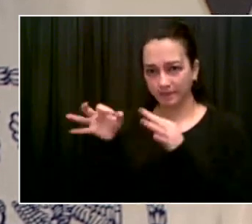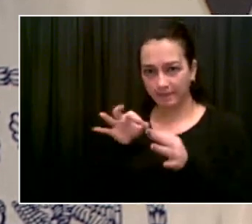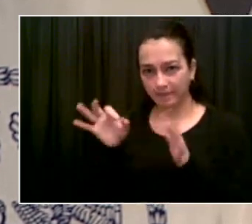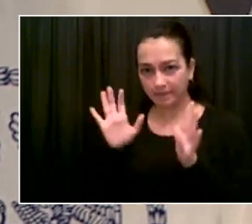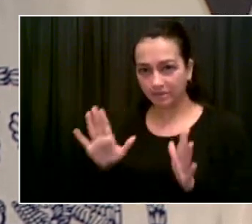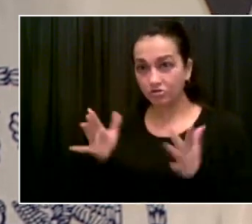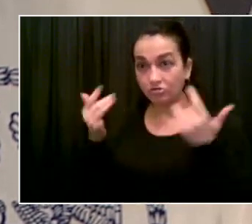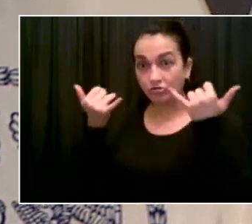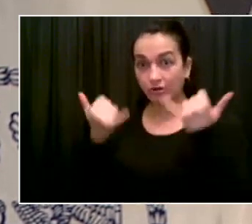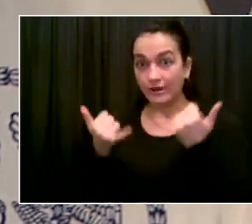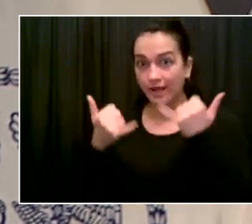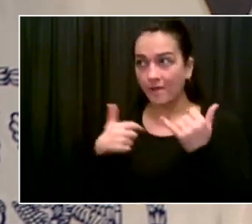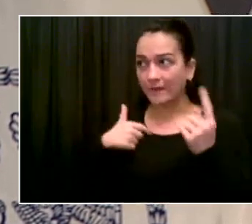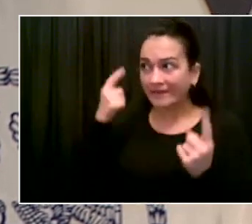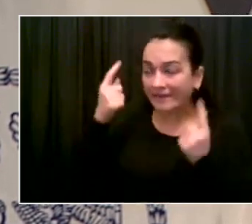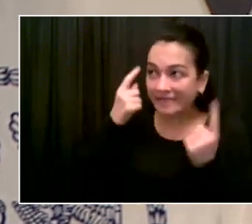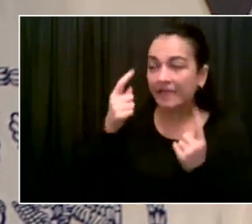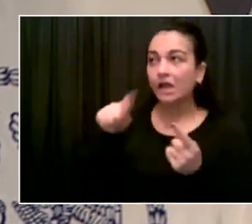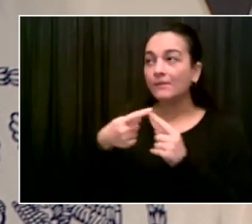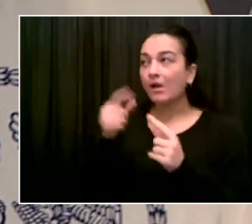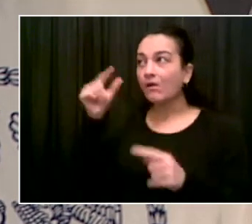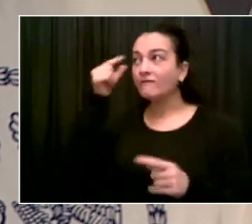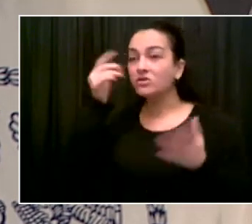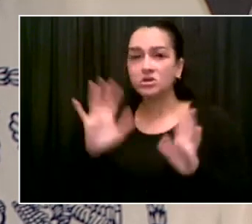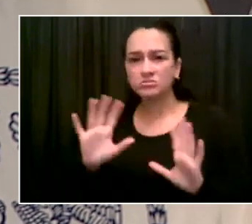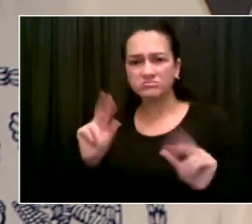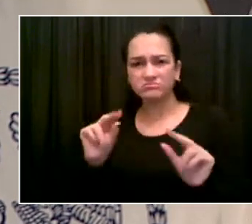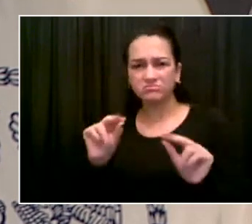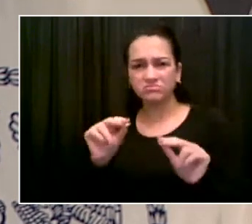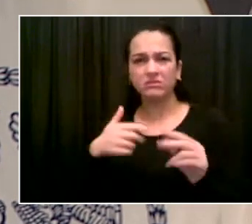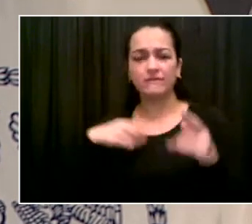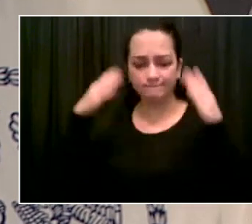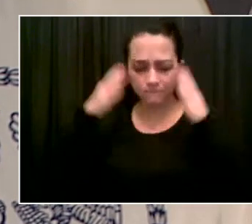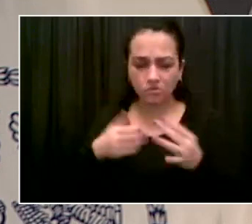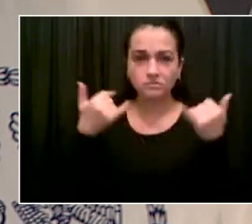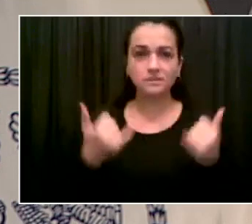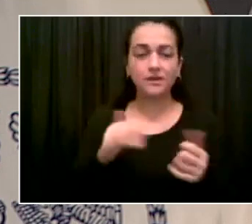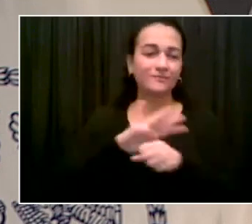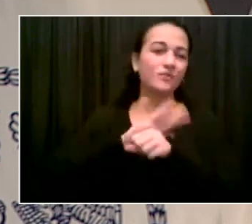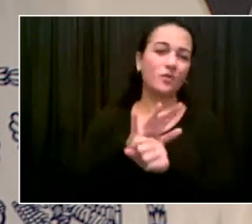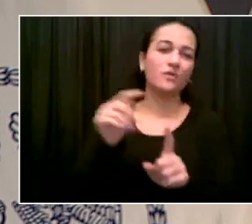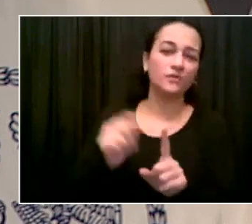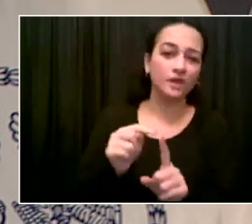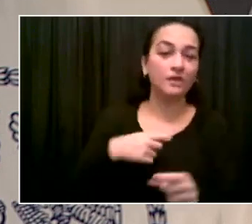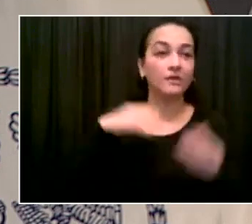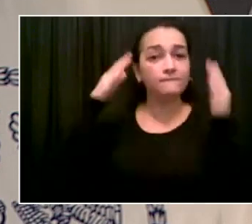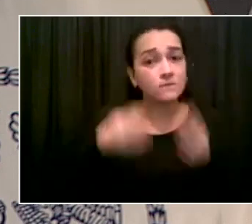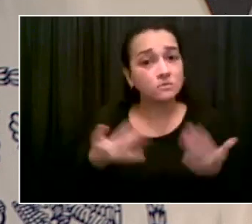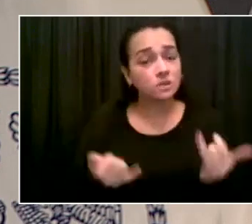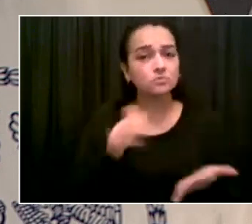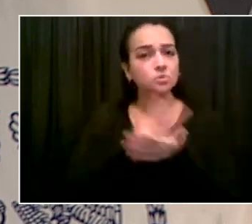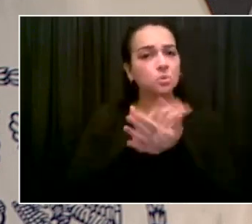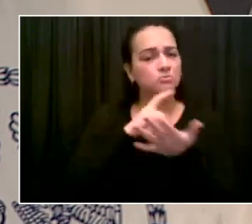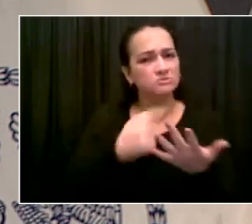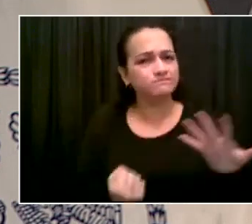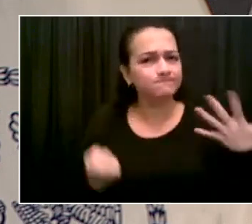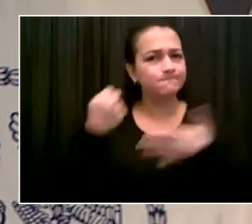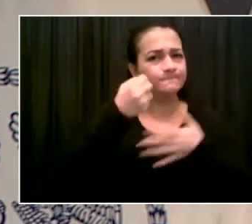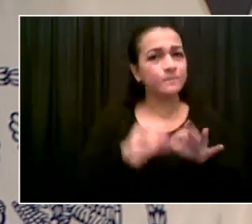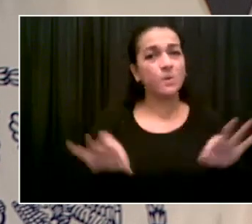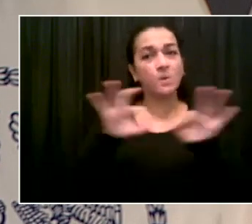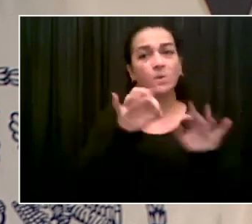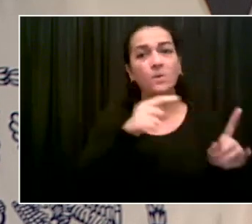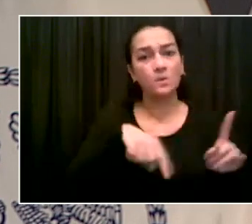our school system now, all the adults, to 95% vaccinated. That's what I'm focused on, fighting back COVID, ending the COVID